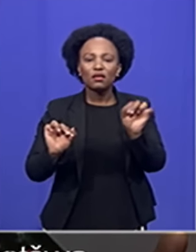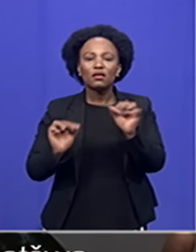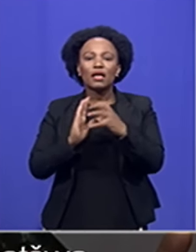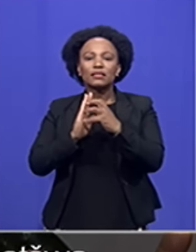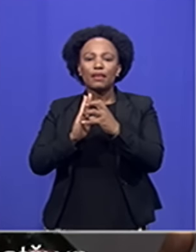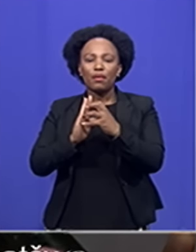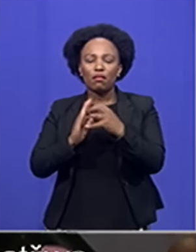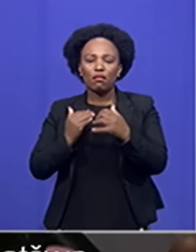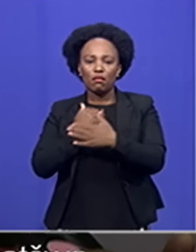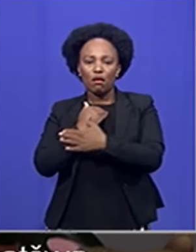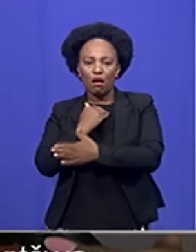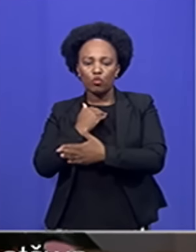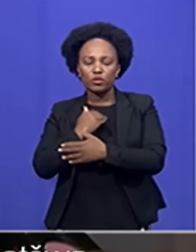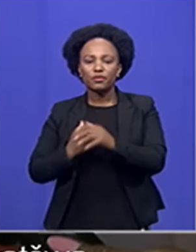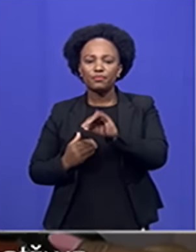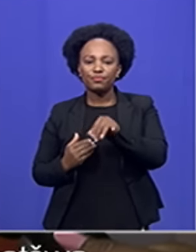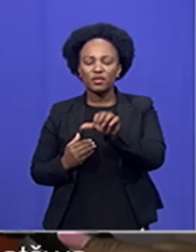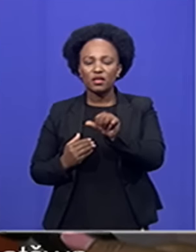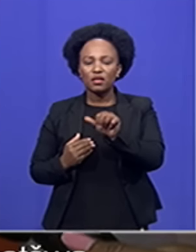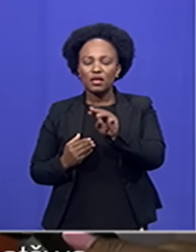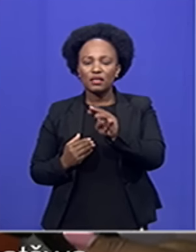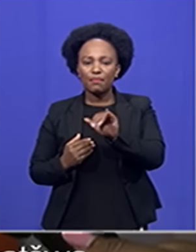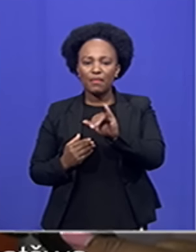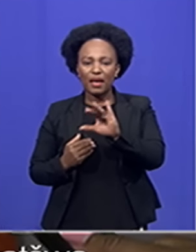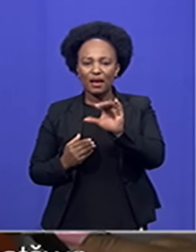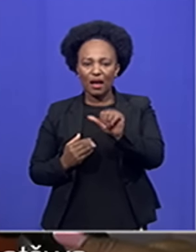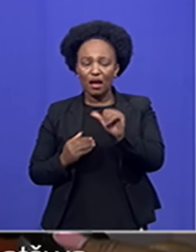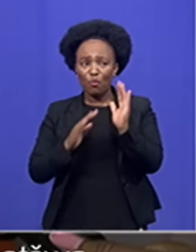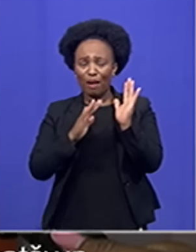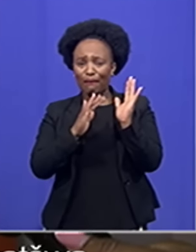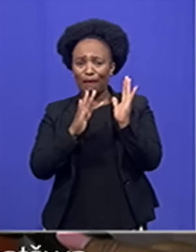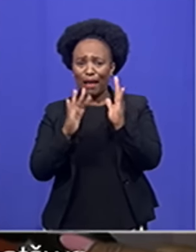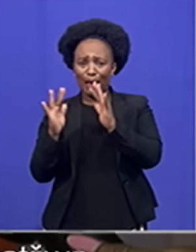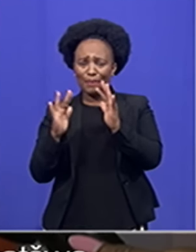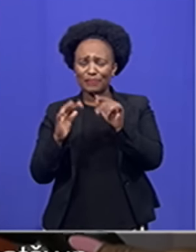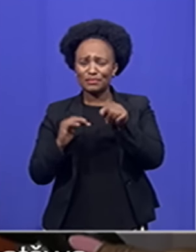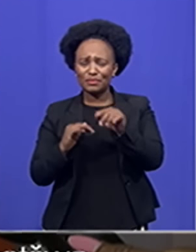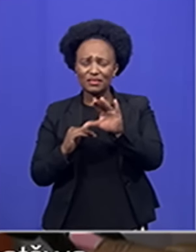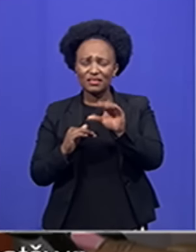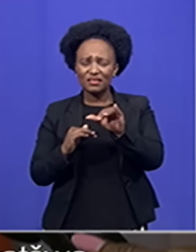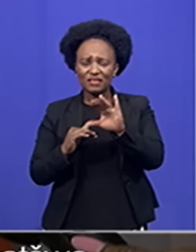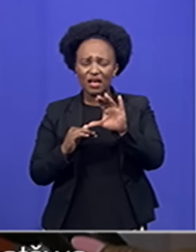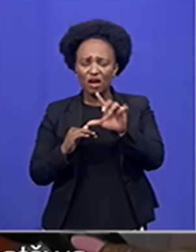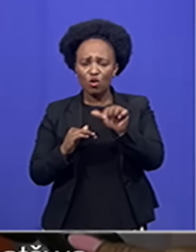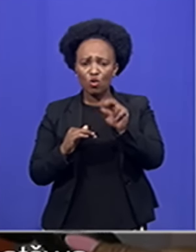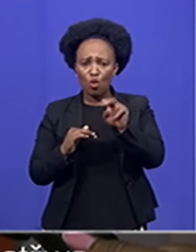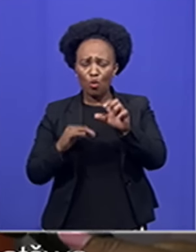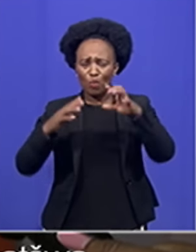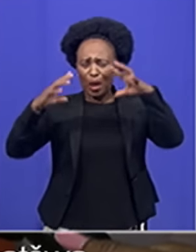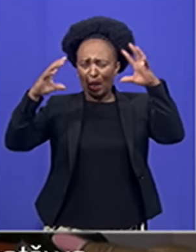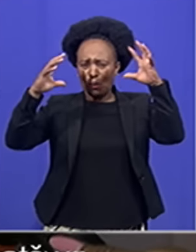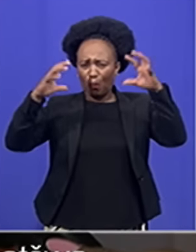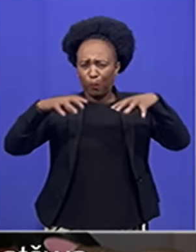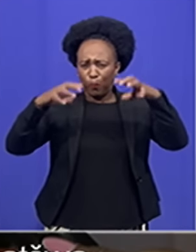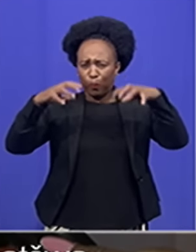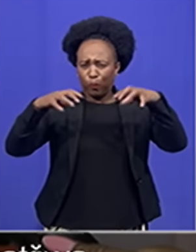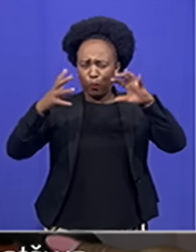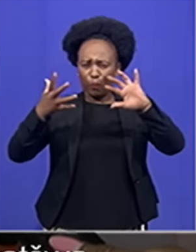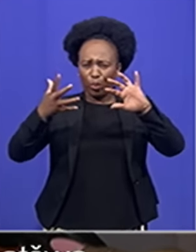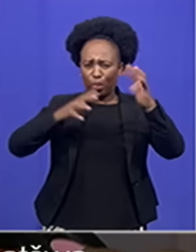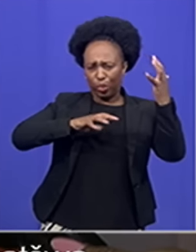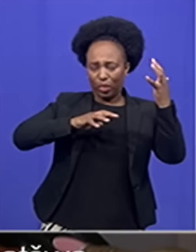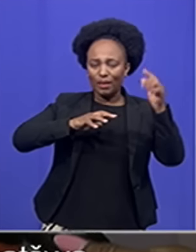Jamaica in experience tse cyclone go nna le matlhotlhapelo ana diragetse ka mo ka ntlheng ya dipula tse tsa matlhotlhapelo tse di le ka